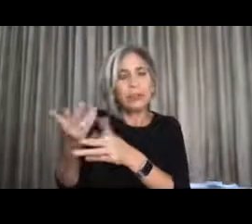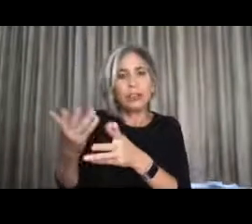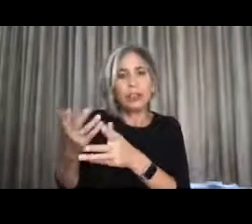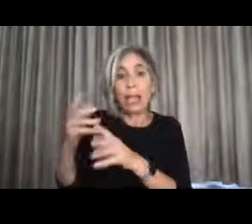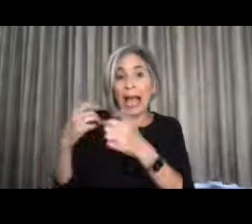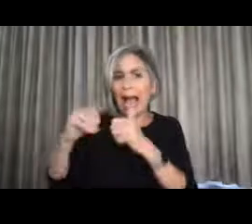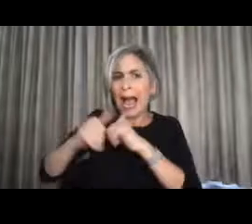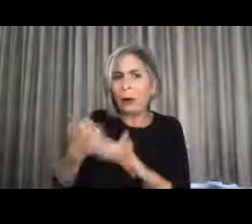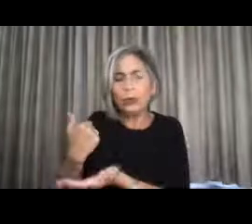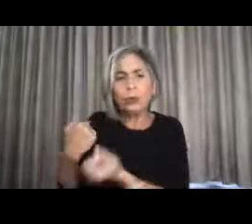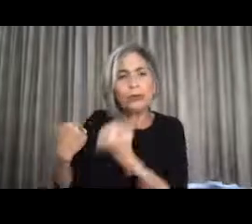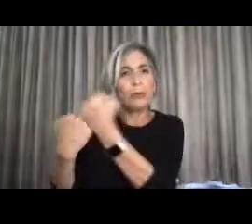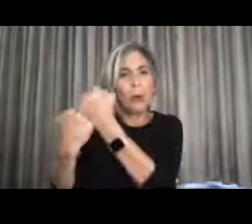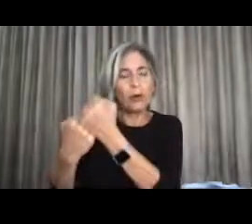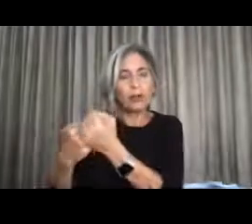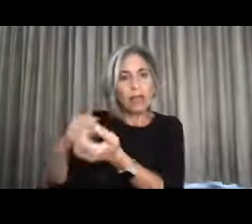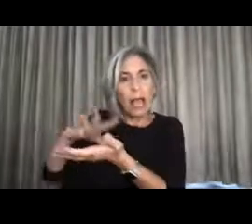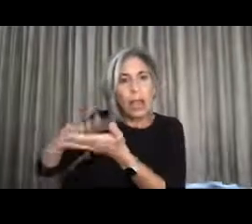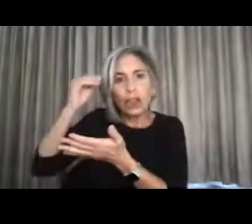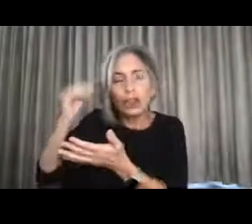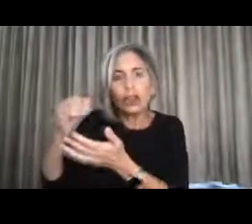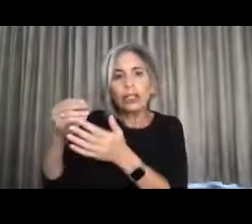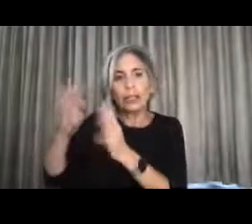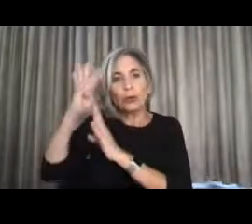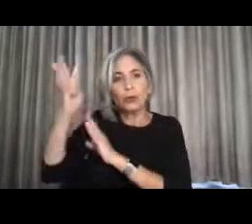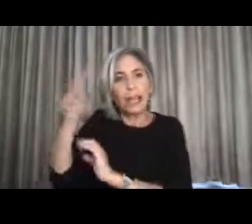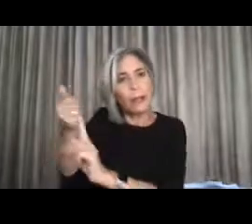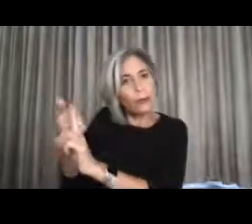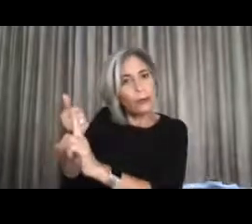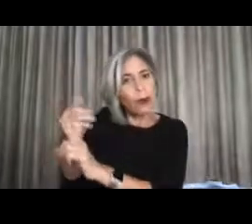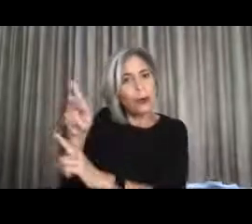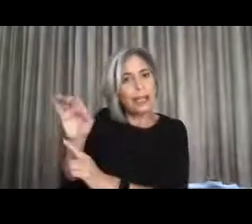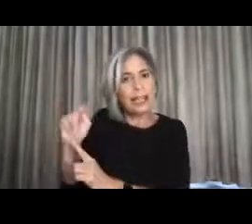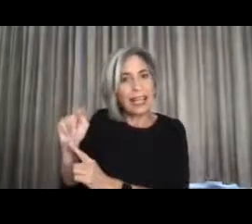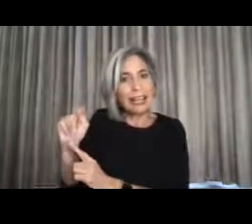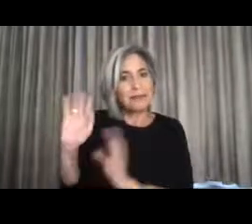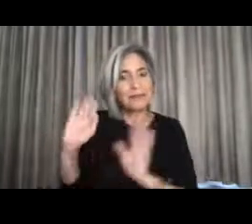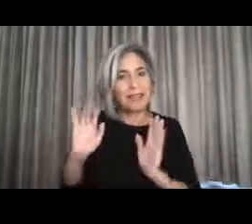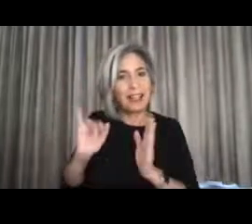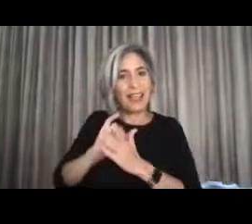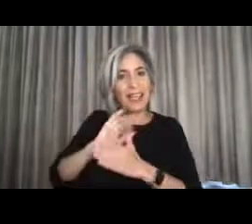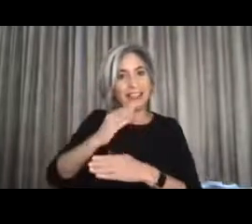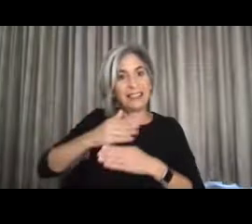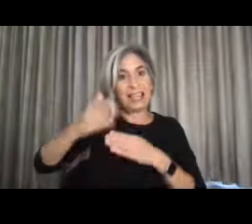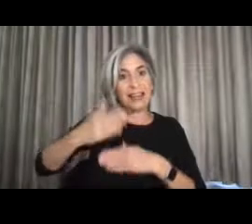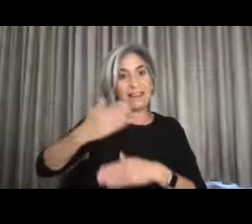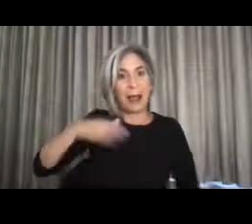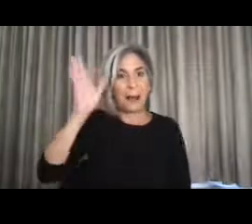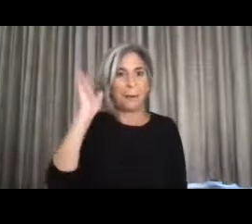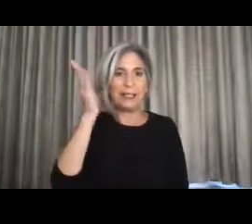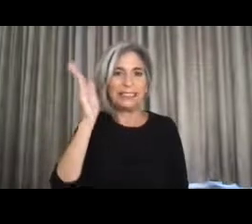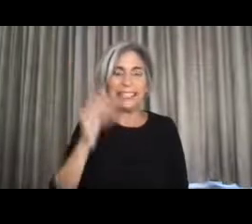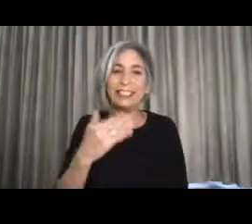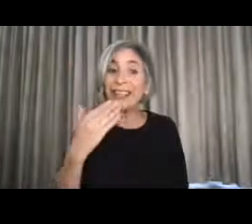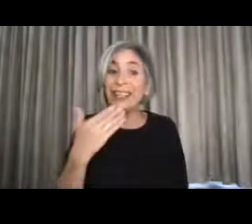and help them create their kit as well. Thank you. That's the end of my presentation.